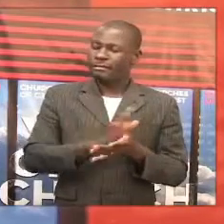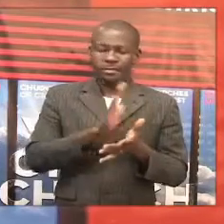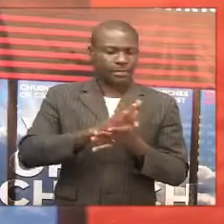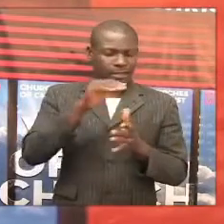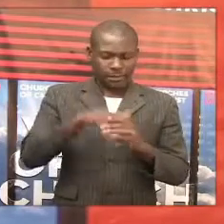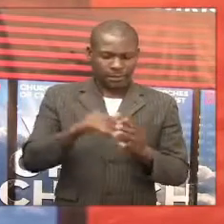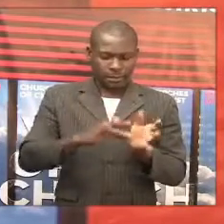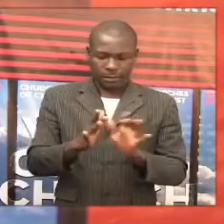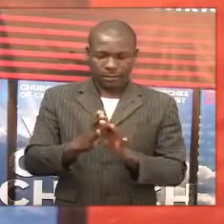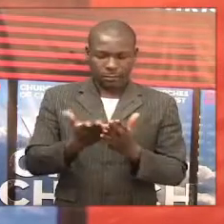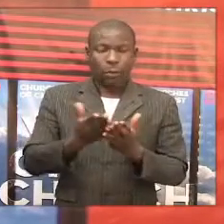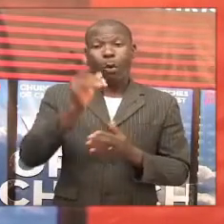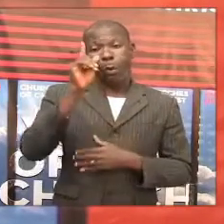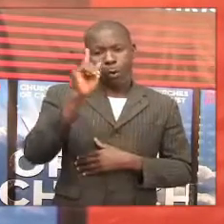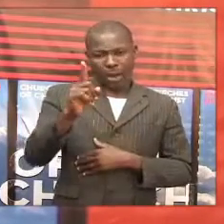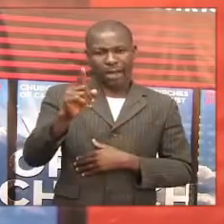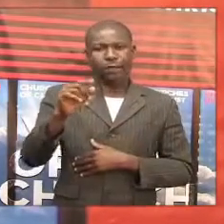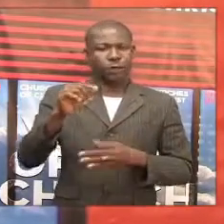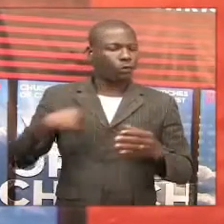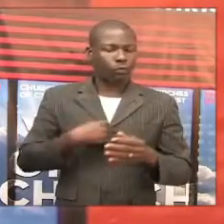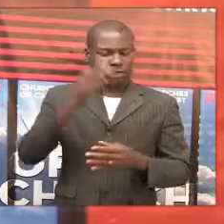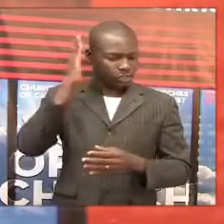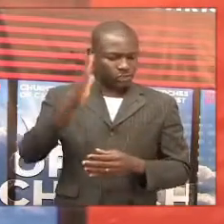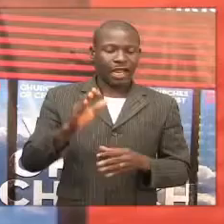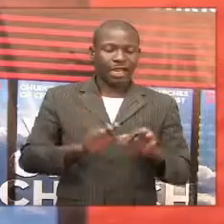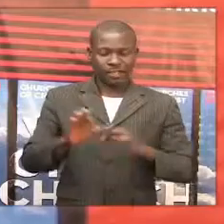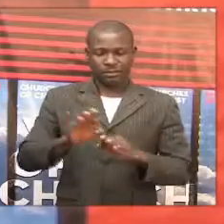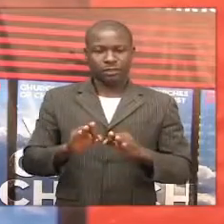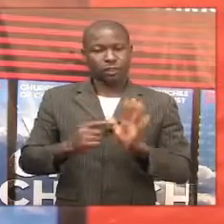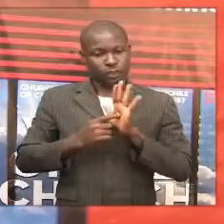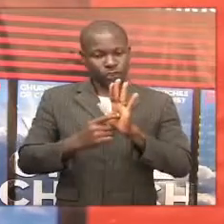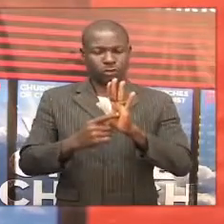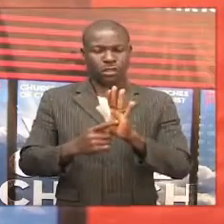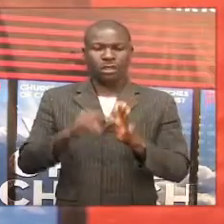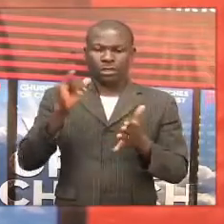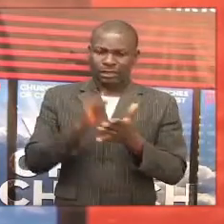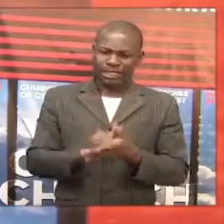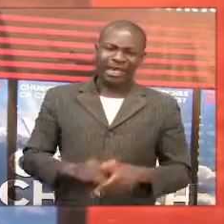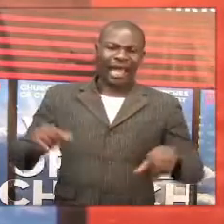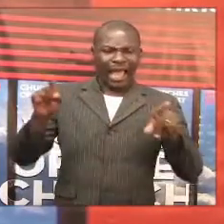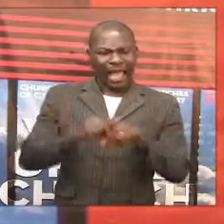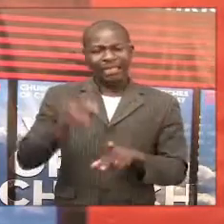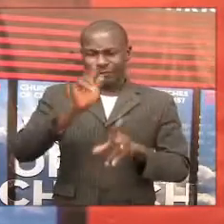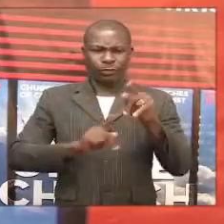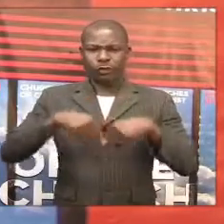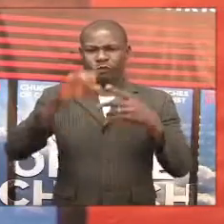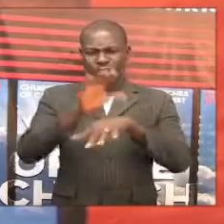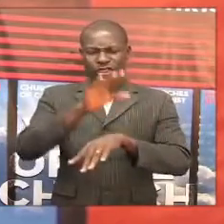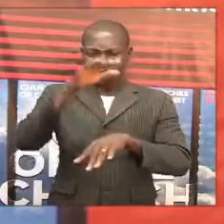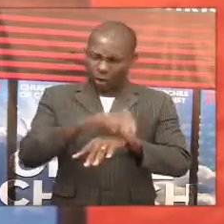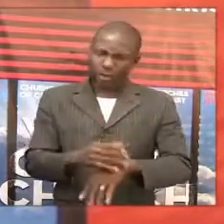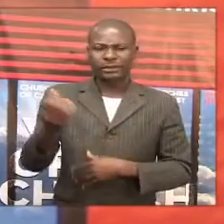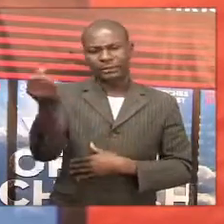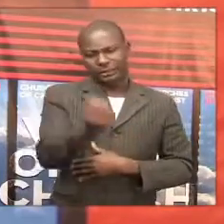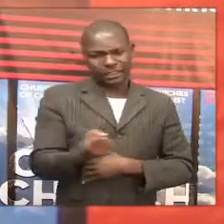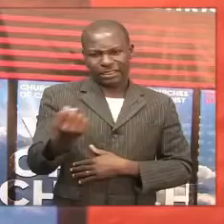no eye emu baako ene anopen a kire o se sade woni e kwa so memeda e kire kire sa bible gina so woni mu